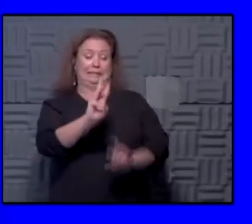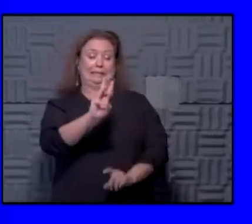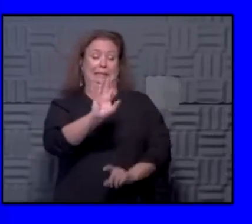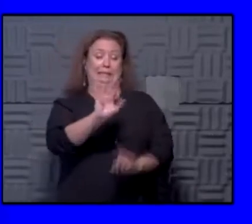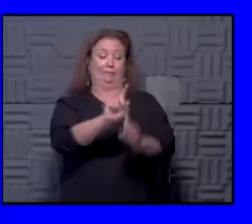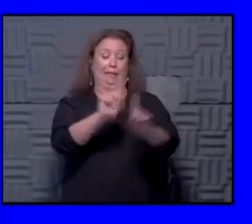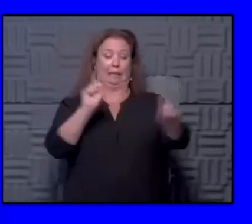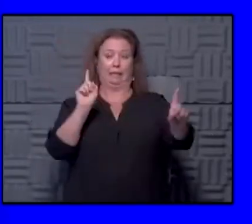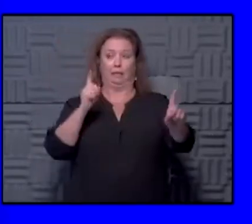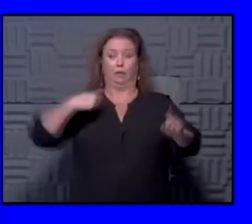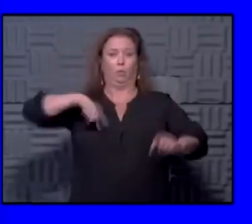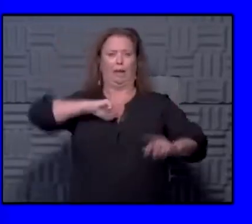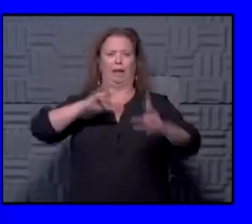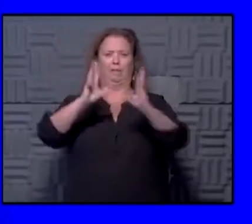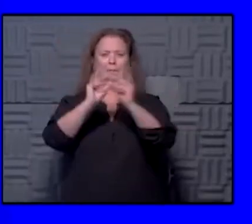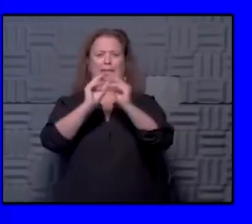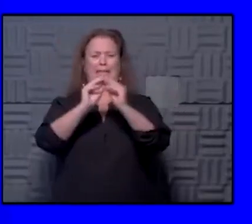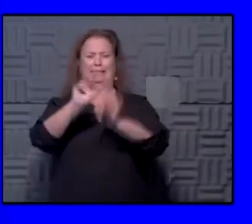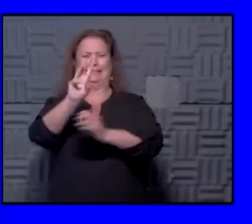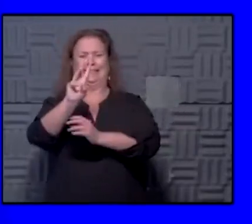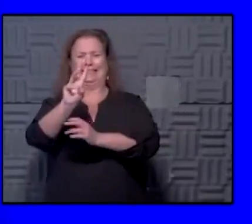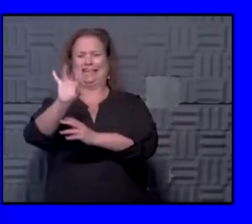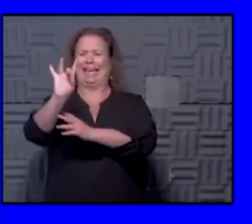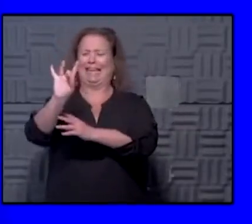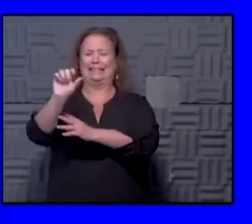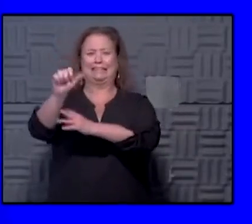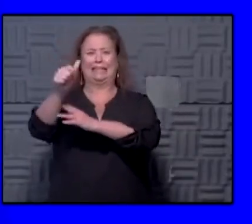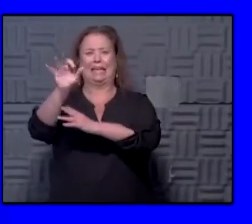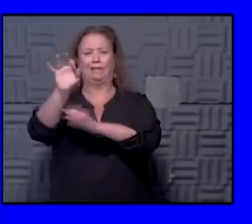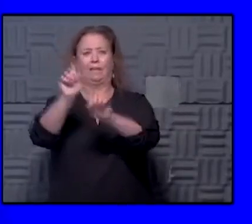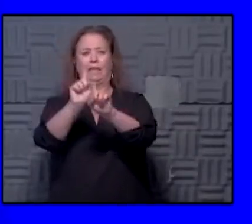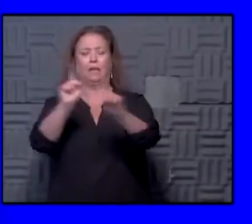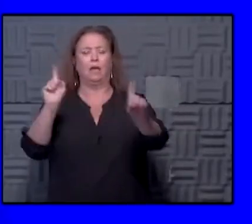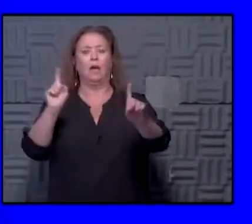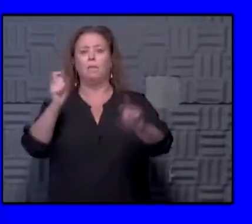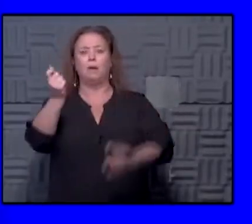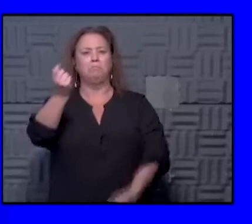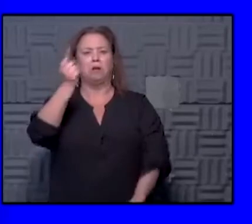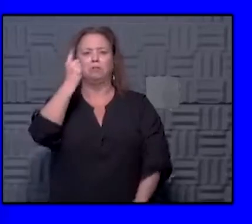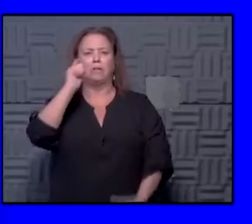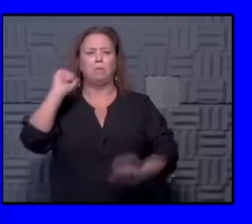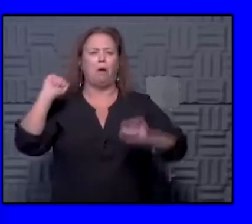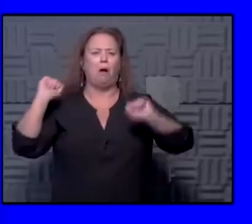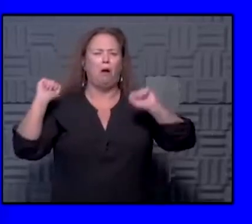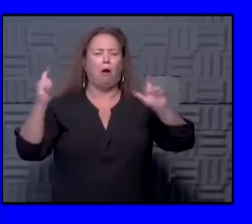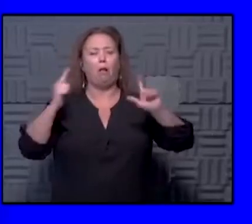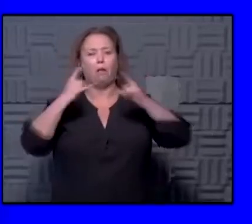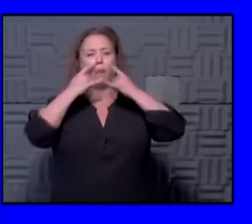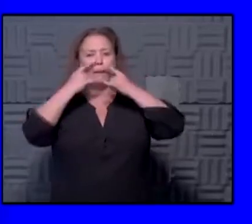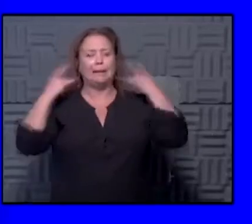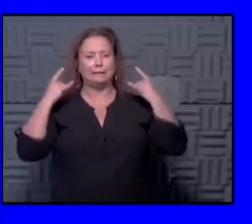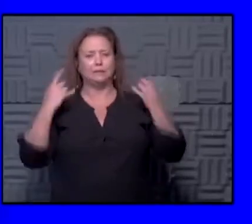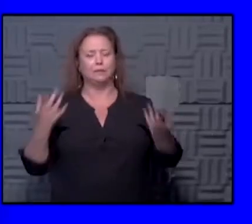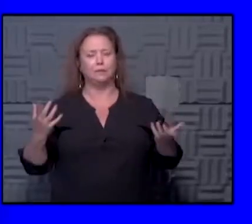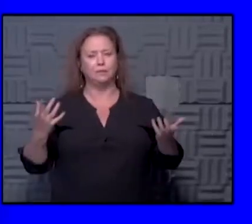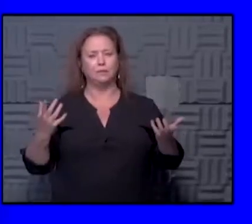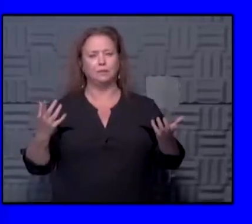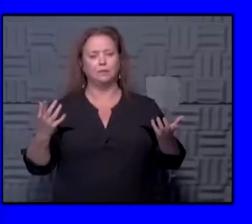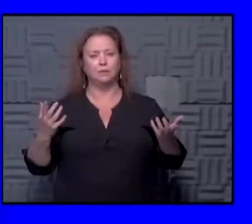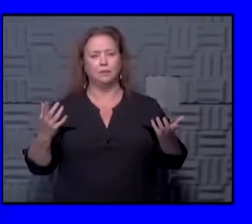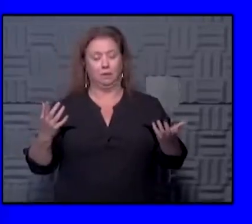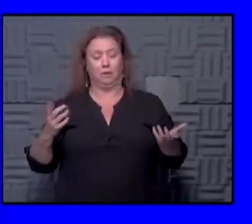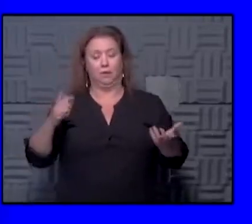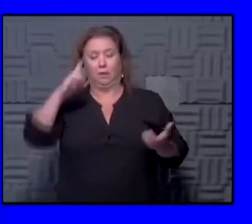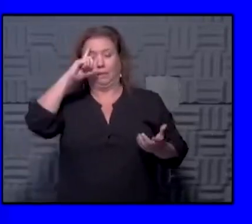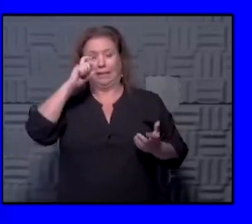we regularly have meetings where we are separated by 6, 8, 10 feet, but we are always wearing masks in the meetings. Yep. Because this goes to not